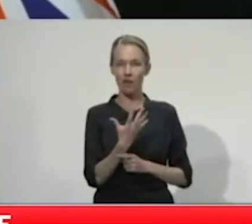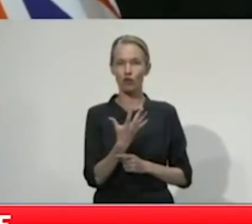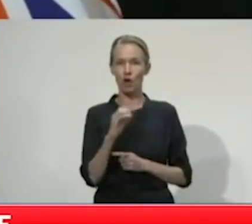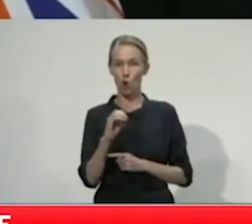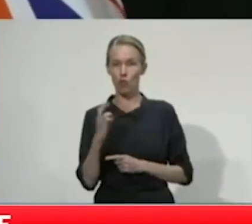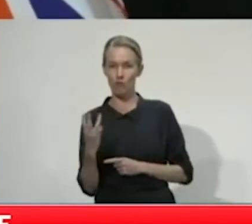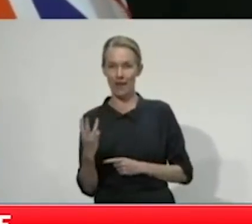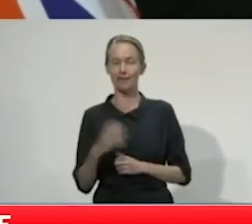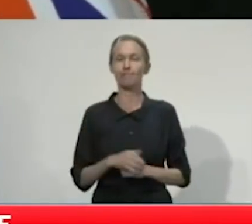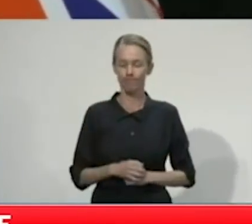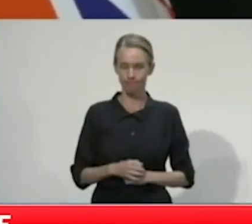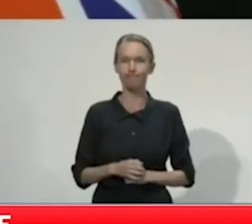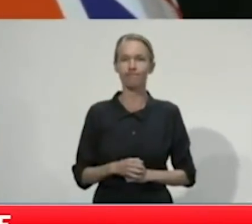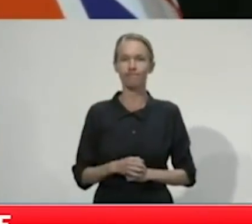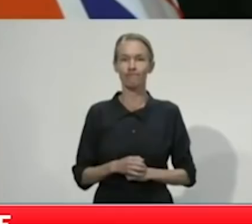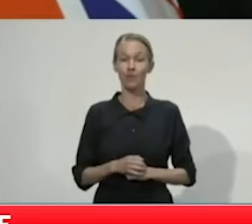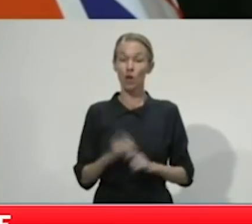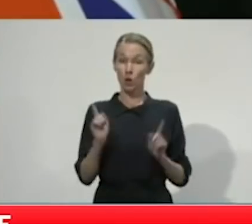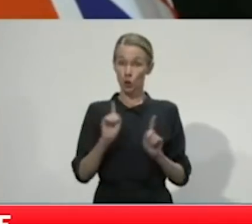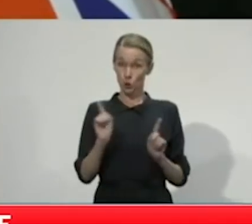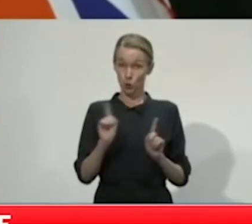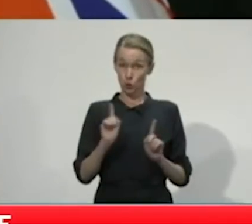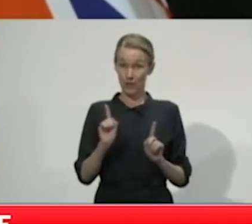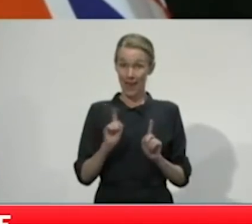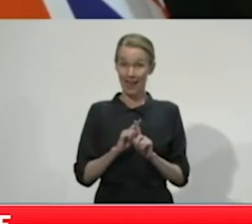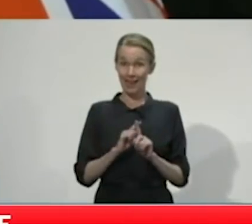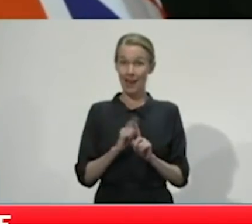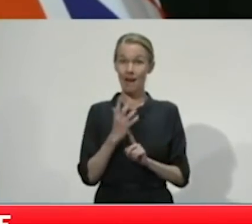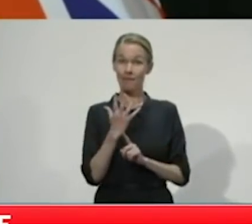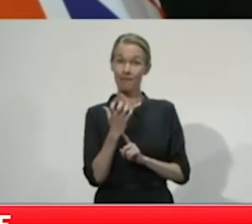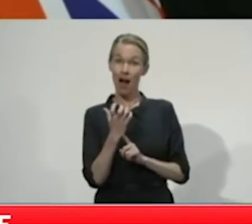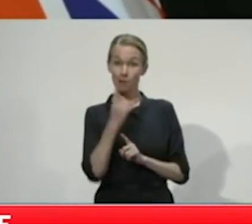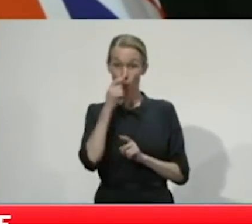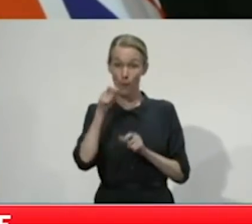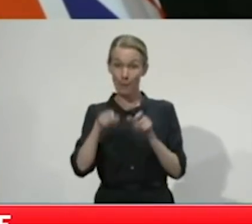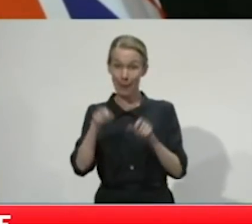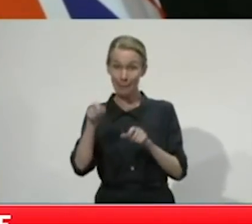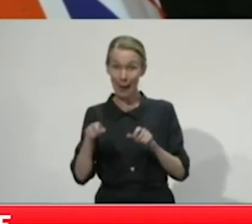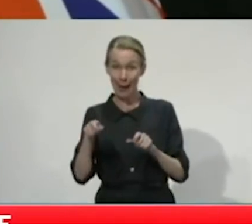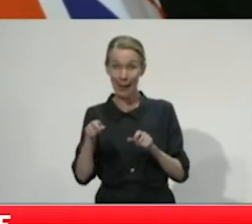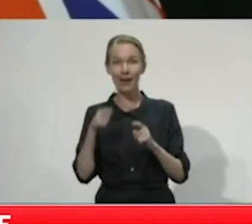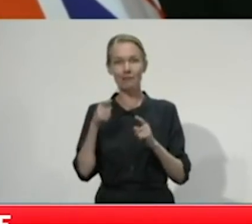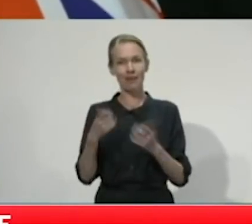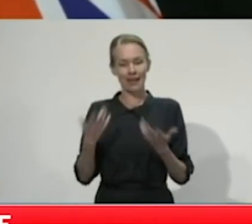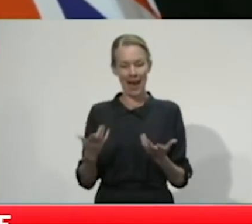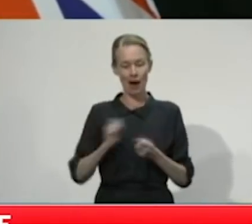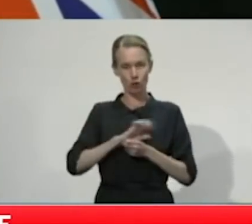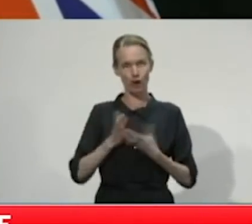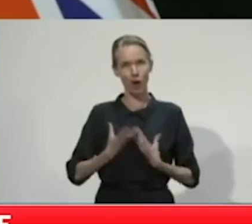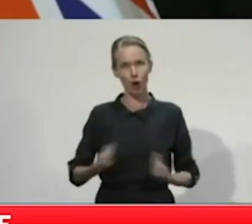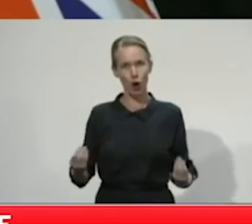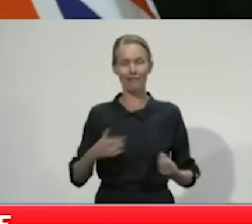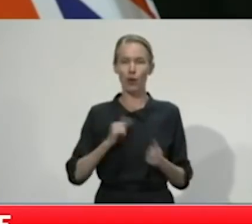1,503. Today there is an increase of 5 in the number of people who have recovered from COVID-19, so that